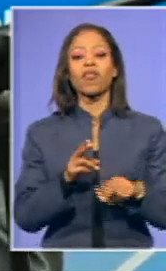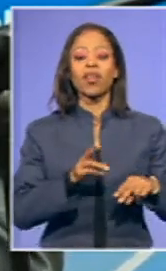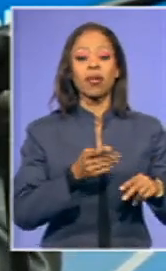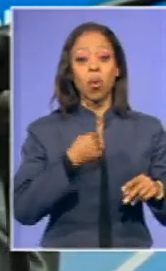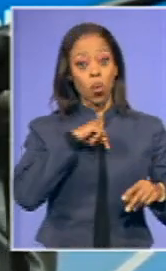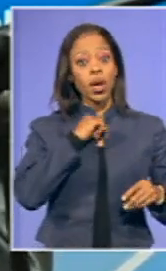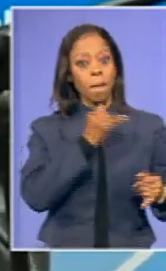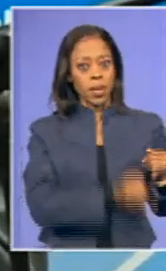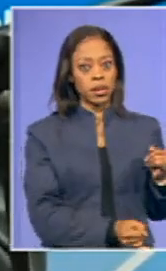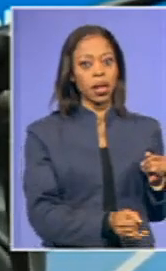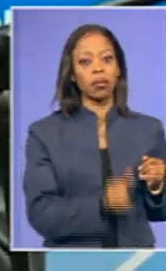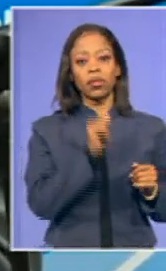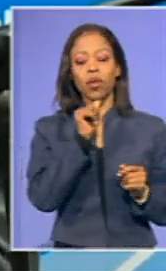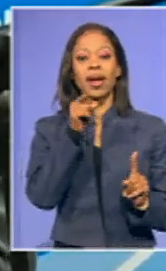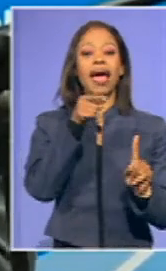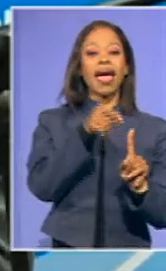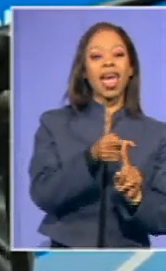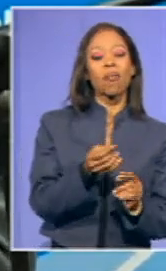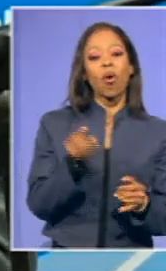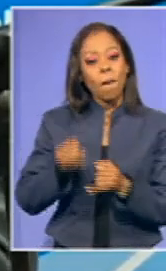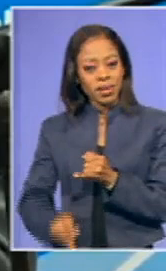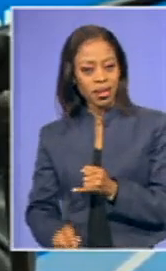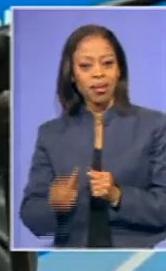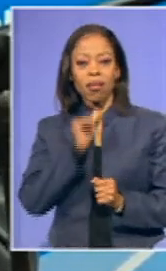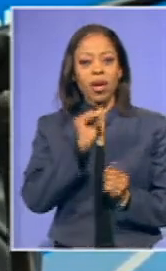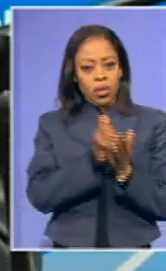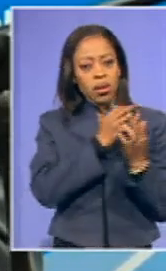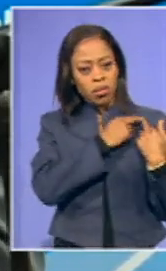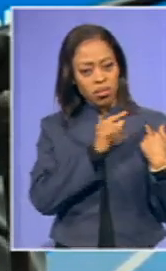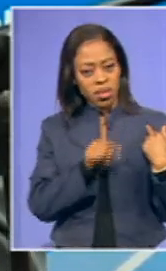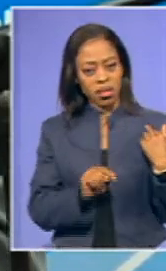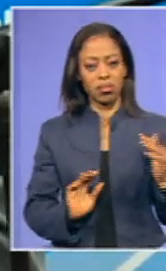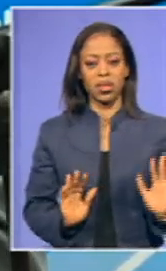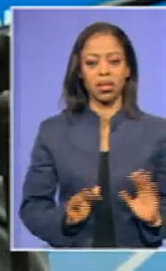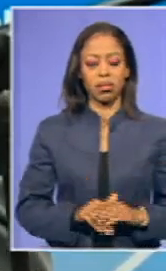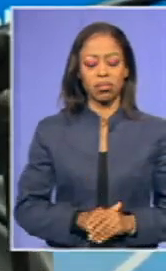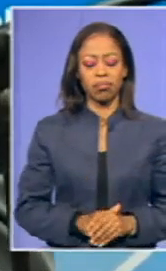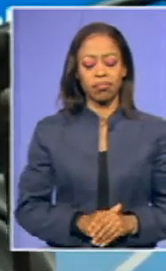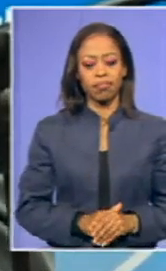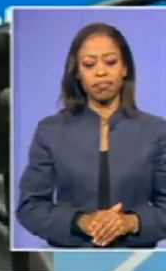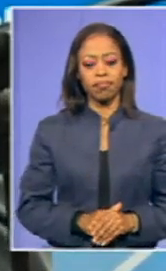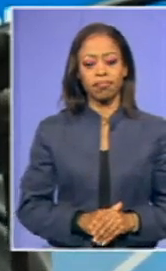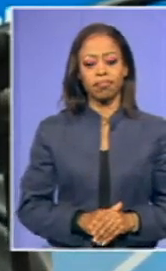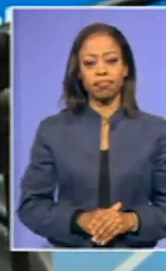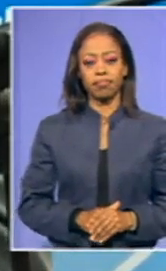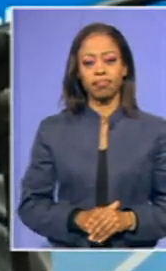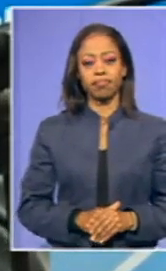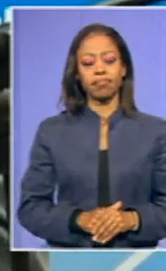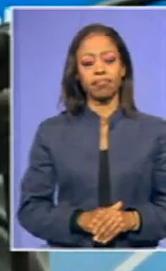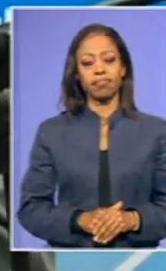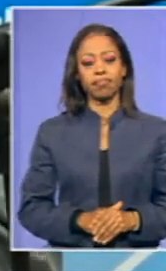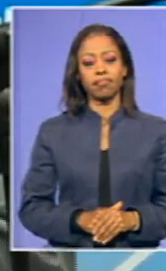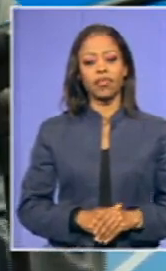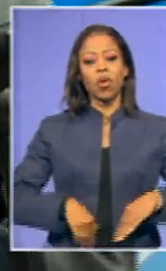our side, whether it's intentional or not, but we always want to take responsibility. Now, on the wastage unaccounted